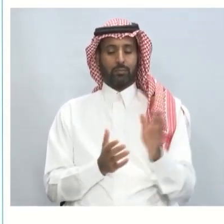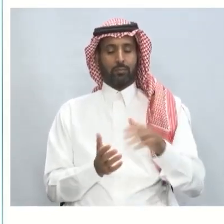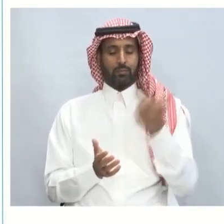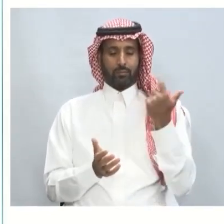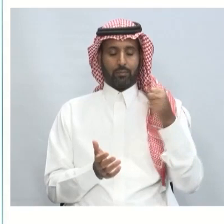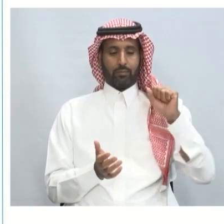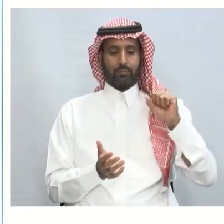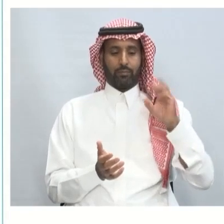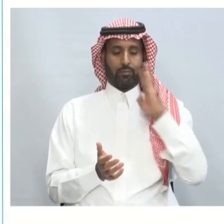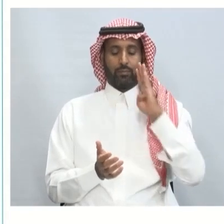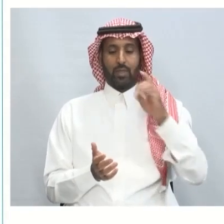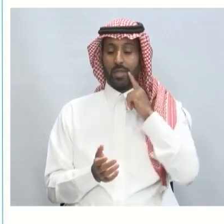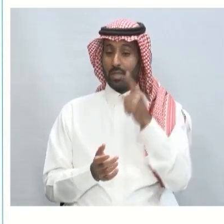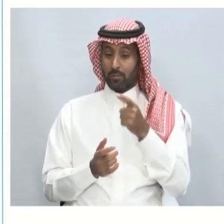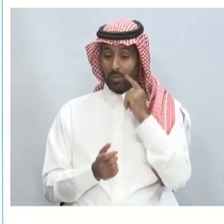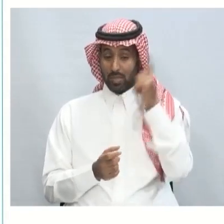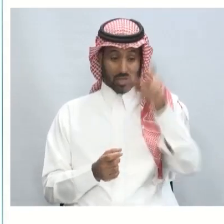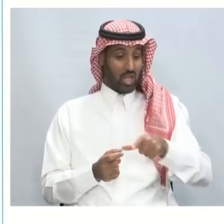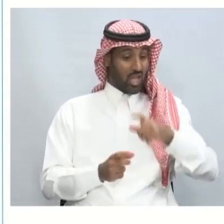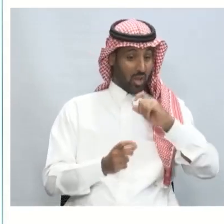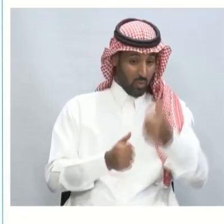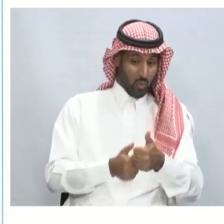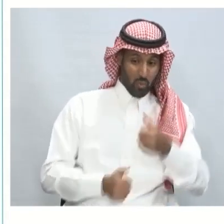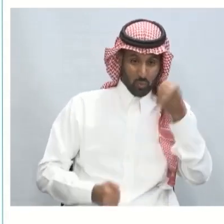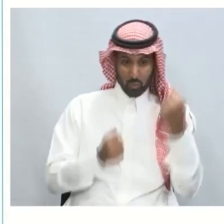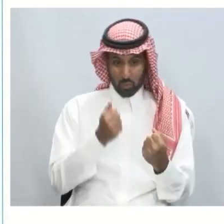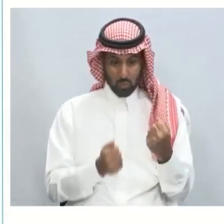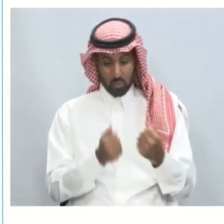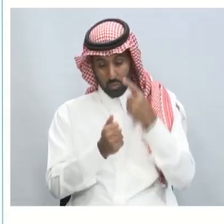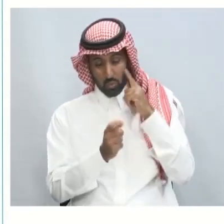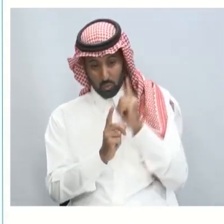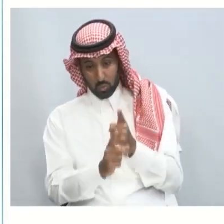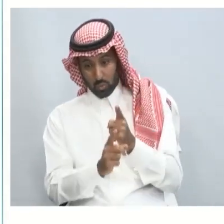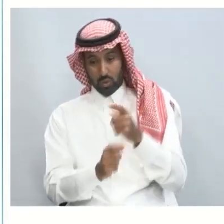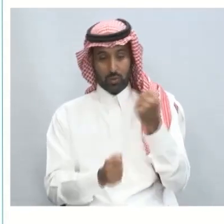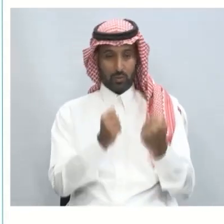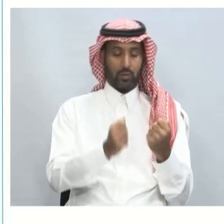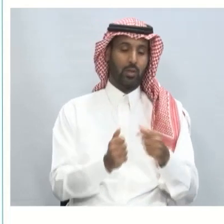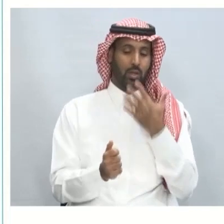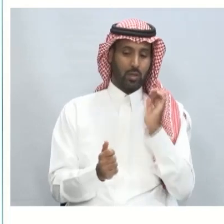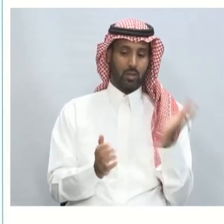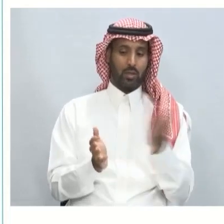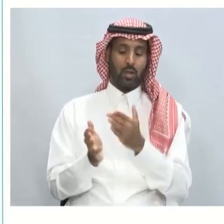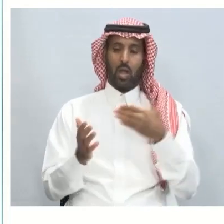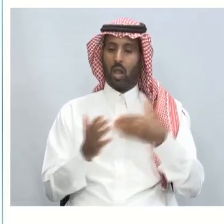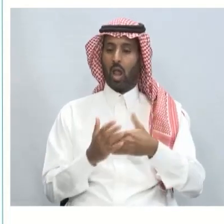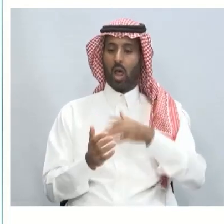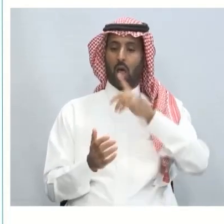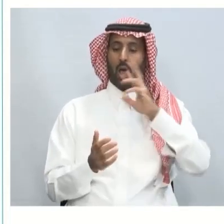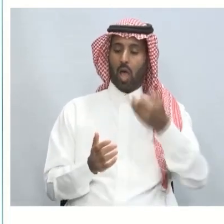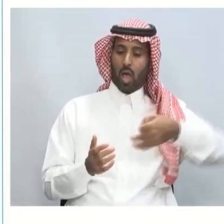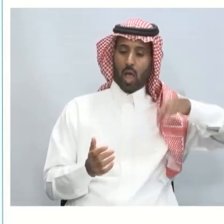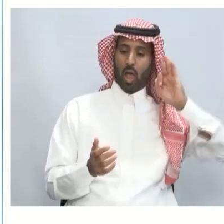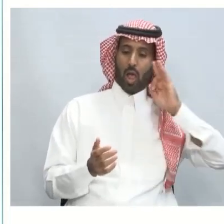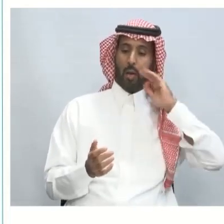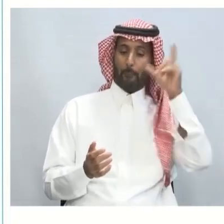E, this person drives fast cars in contests. This is an easy one, of course. And last one, F,